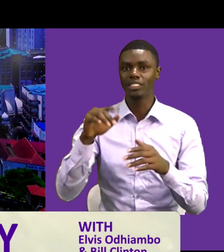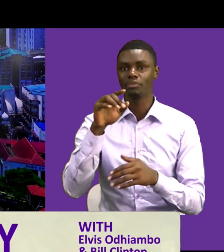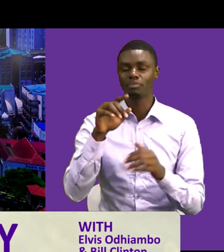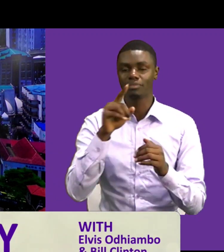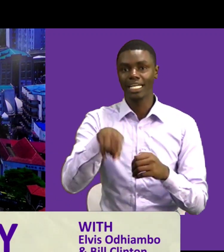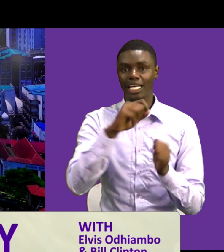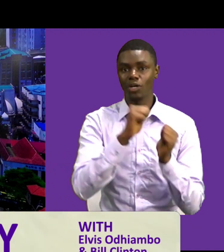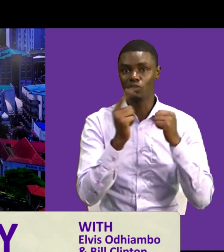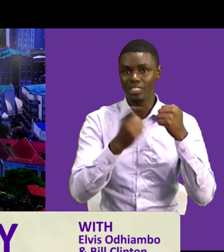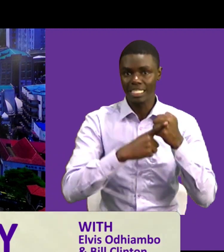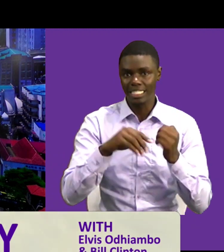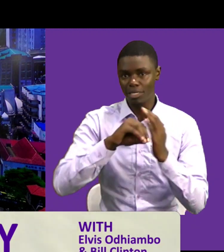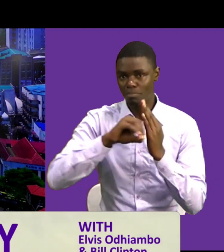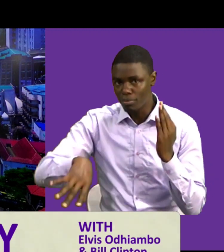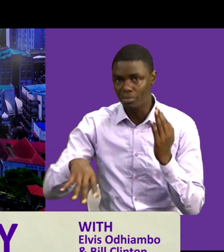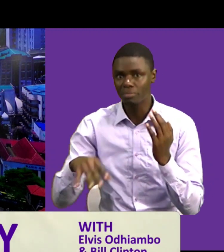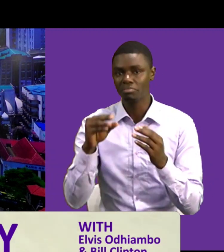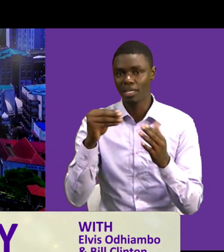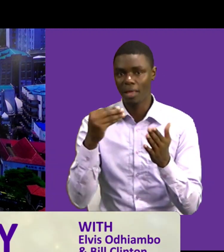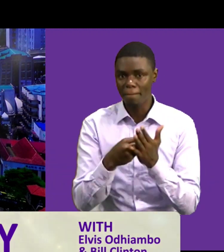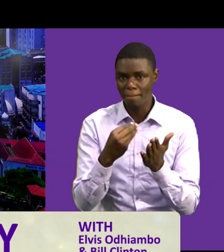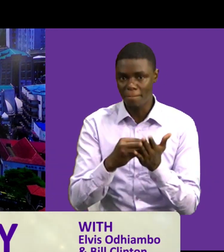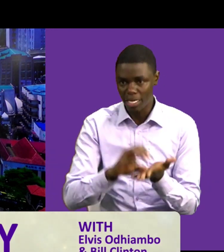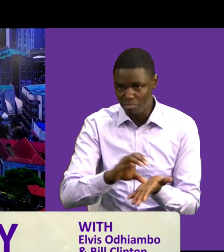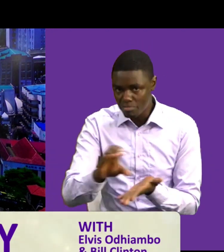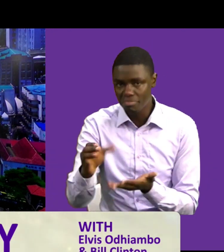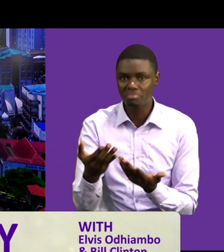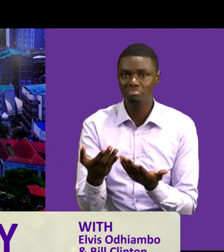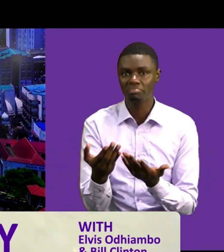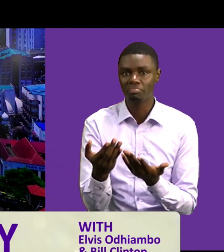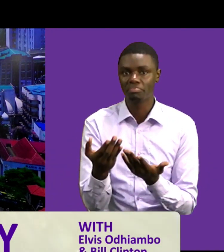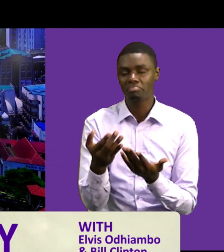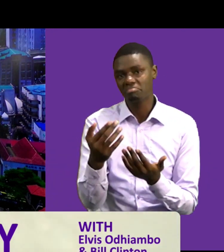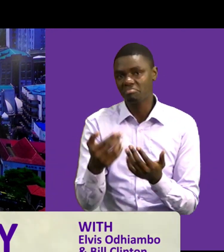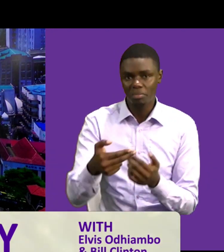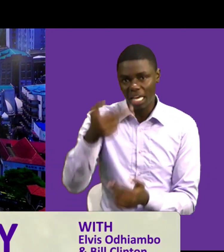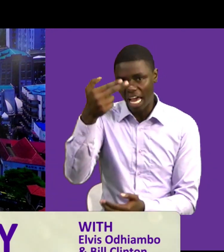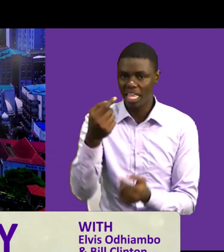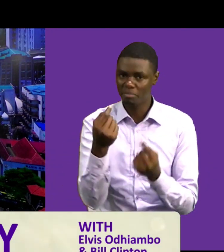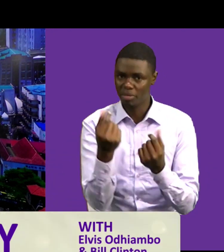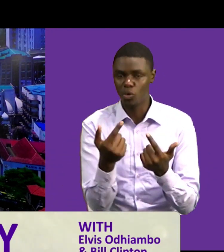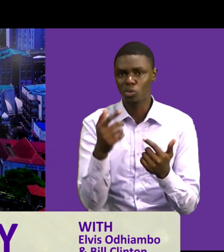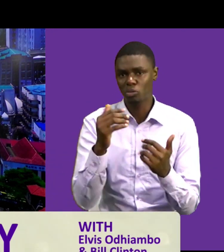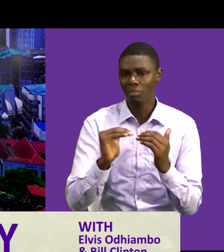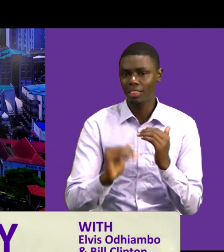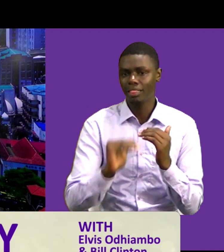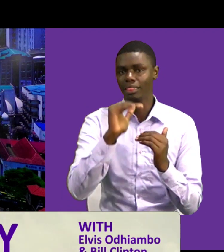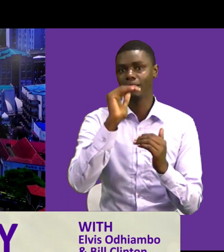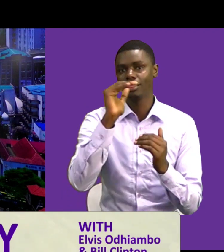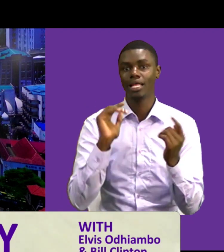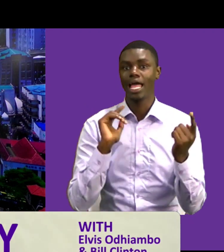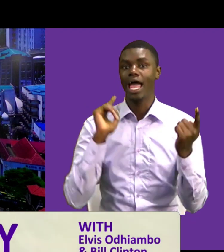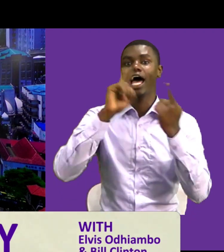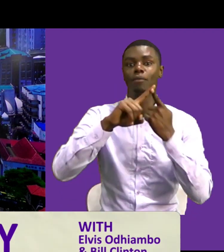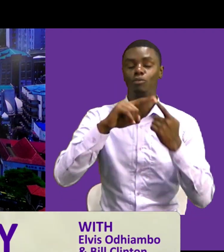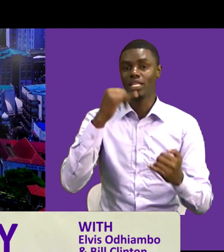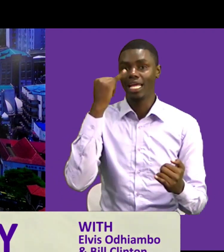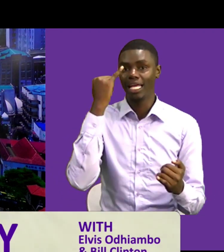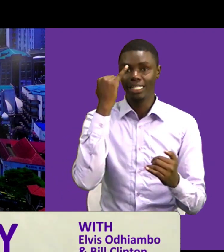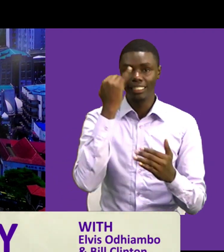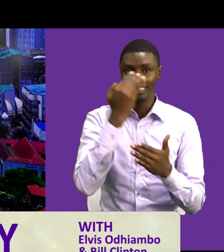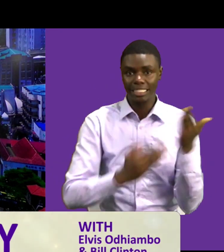group, the round of 16, they are given at least a high amount of money, like that up to the